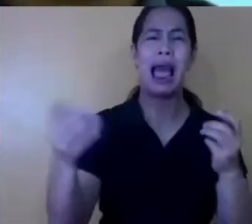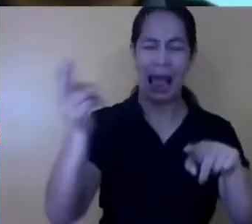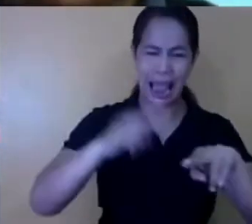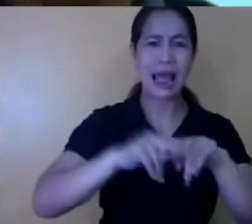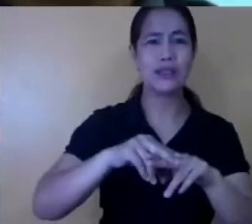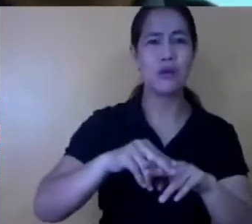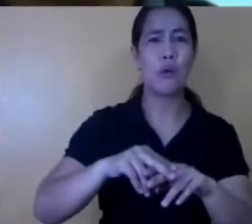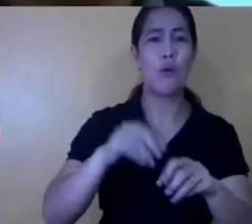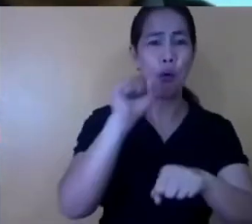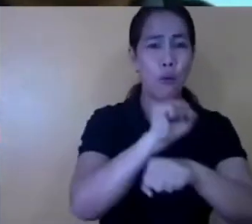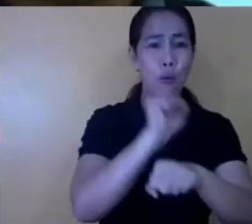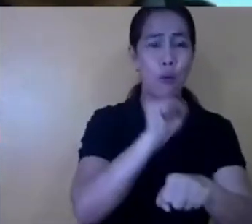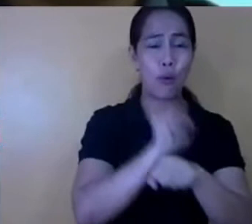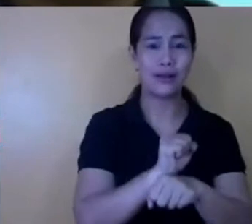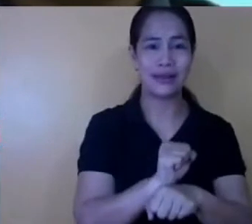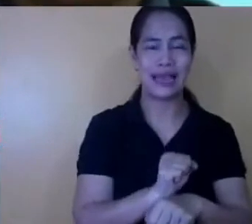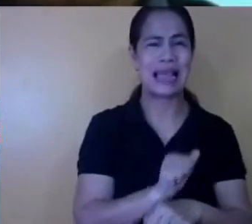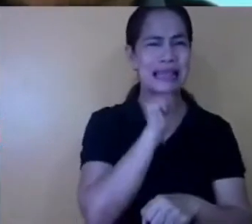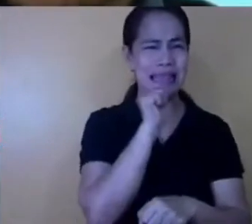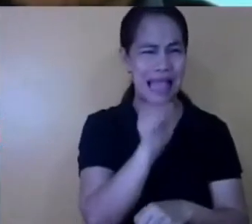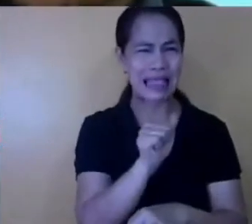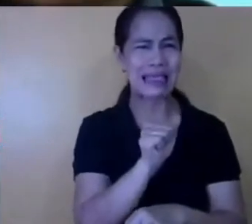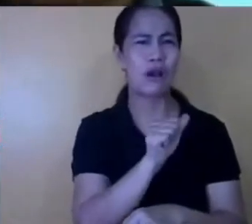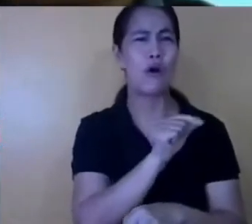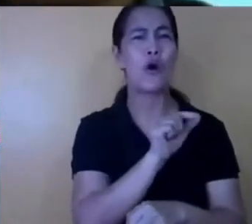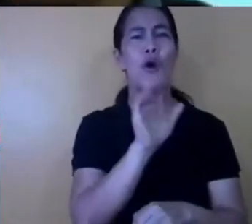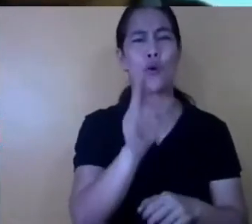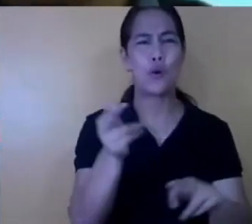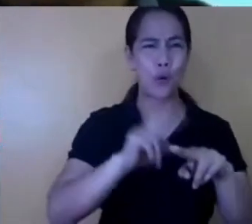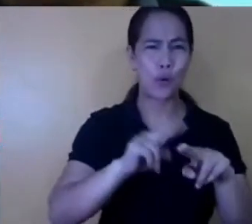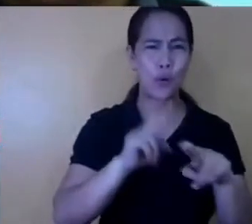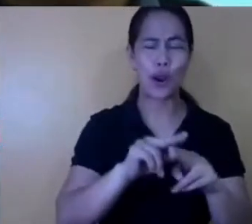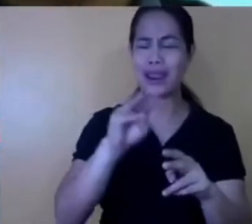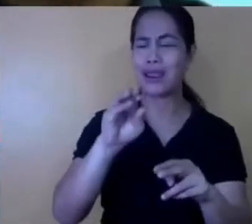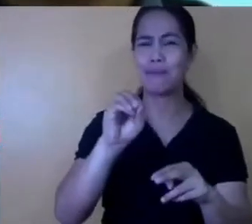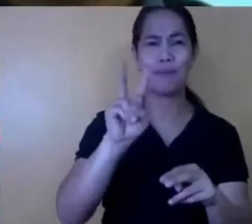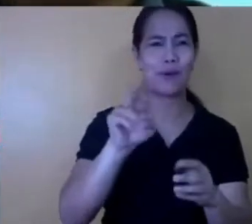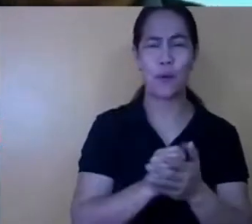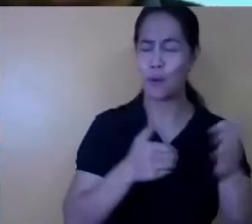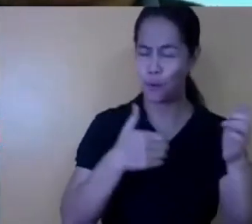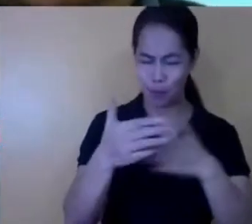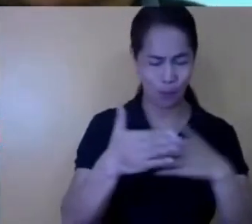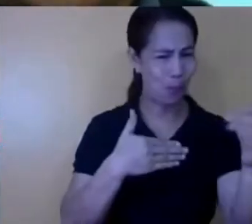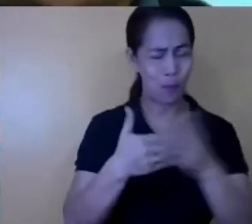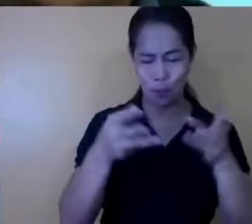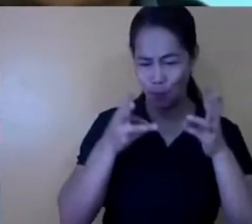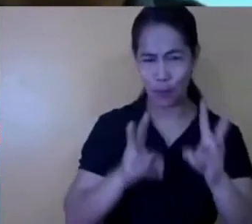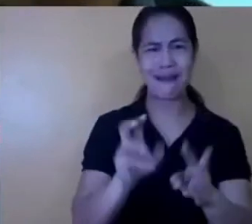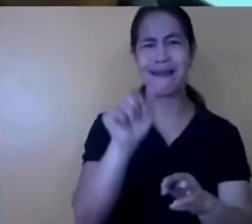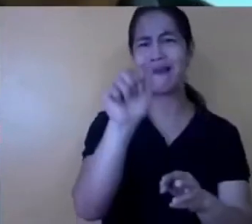the quantity of your MOVs, whether they weigh 10 kilos of